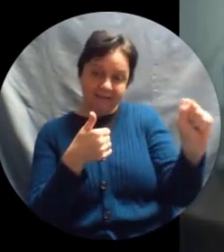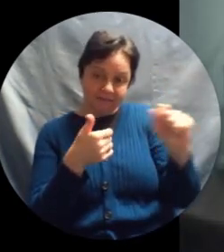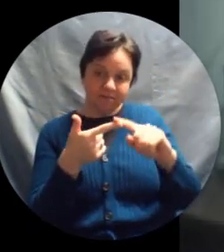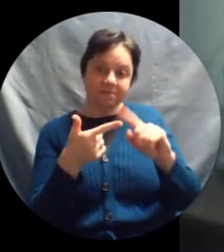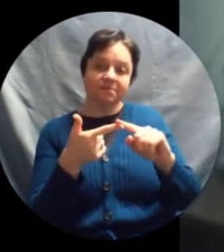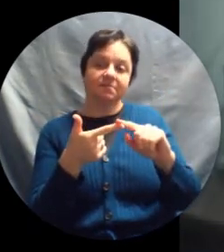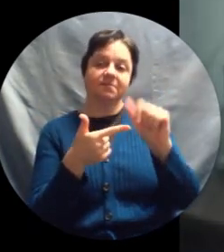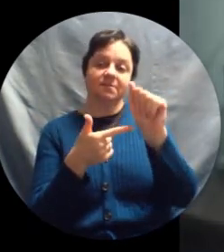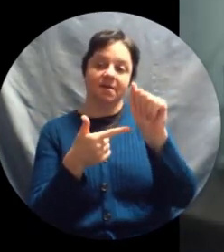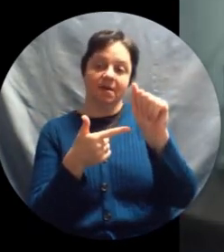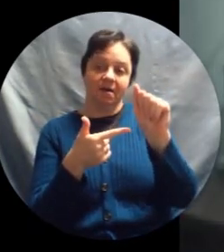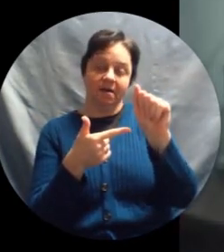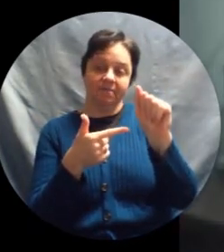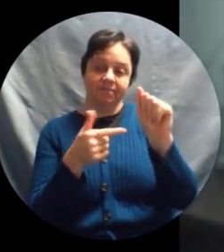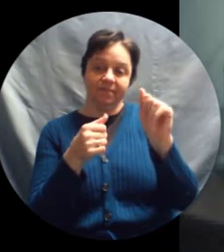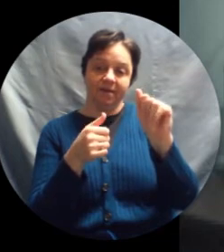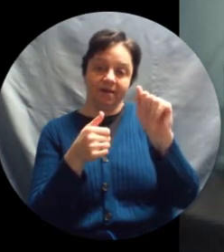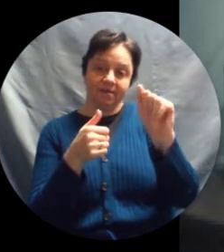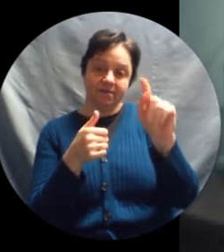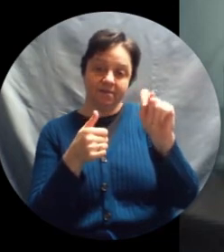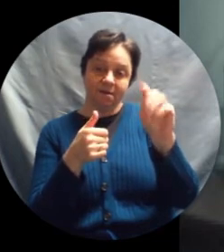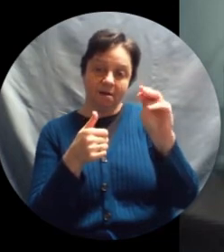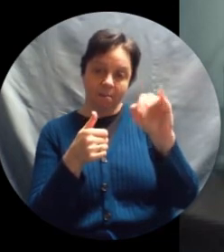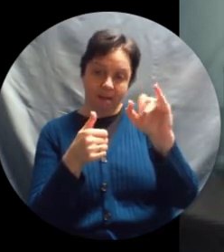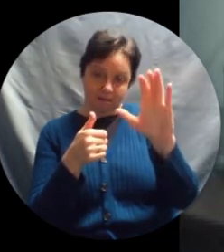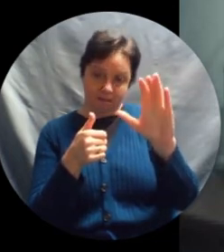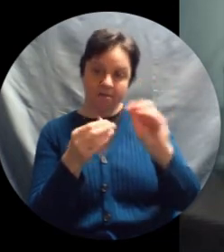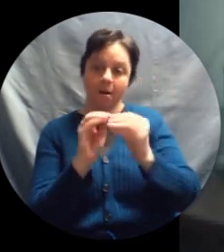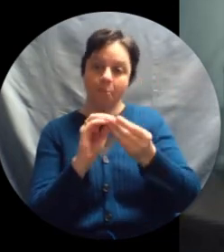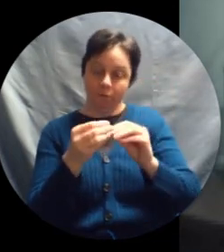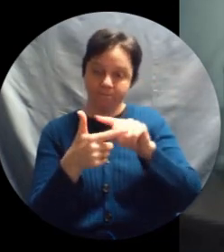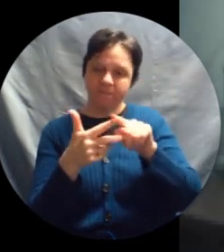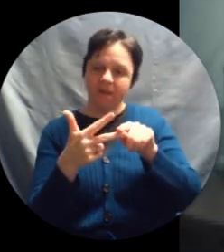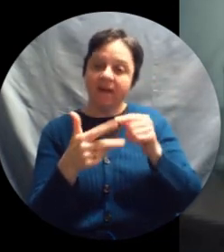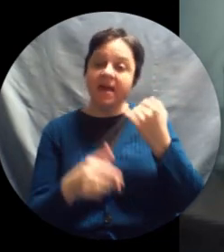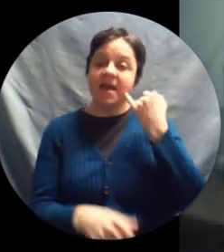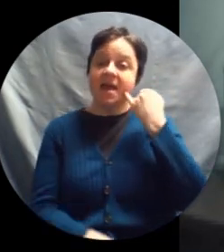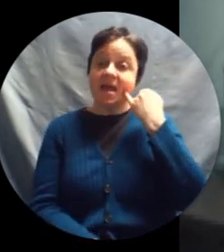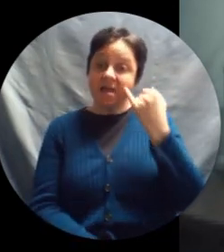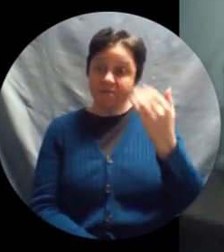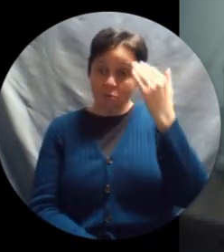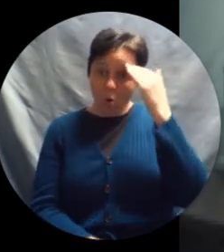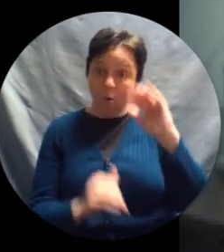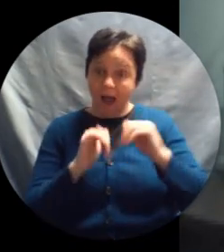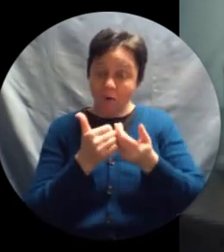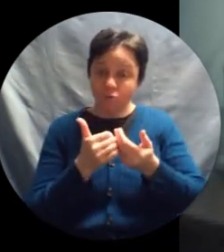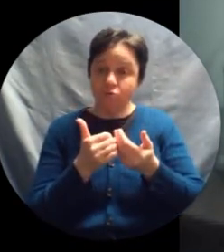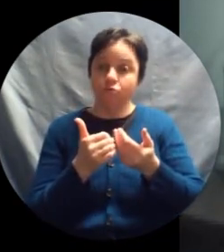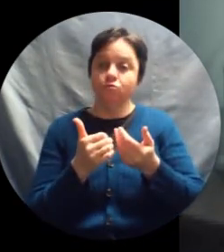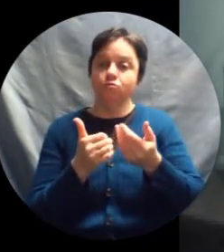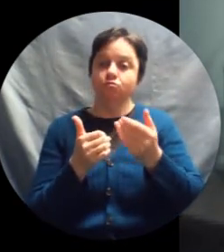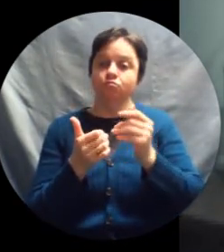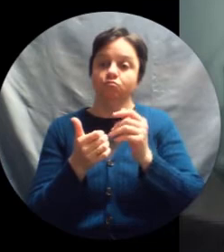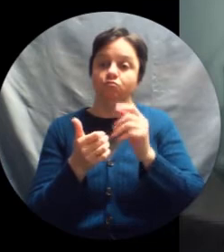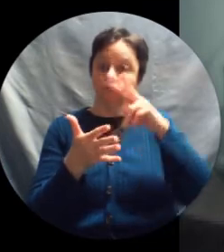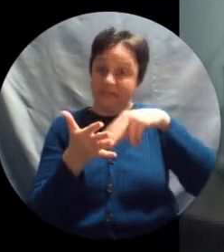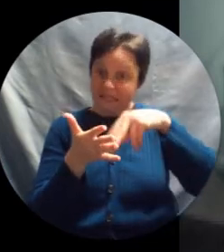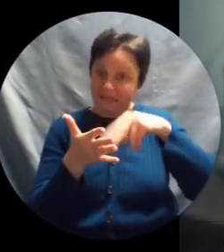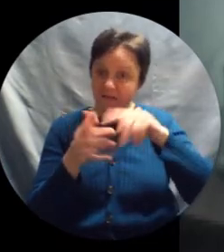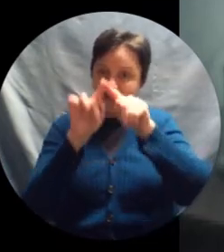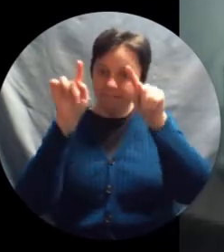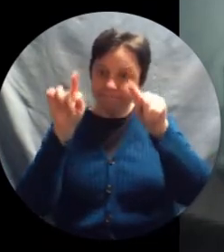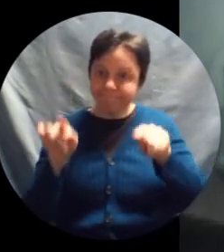it identifies a lot of different things, and if you know how to read that table, then that can tell you a lot about the properties of the element and what